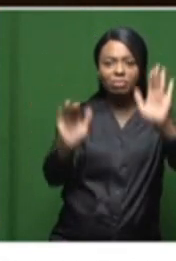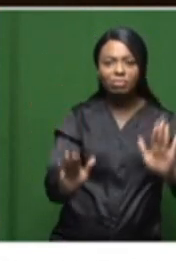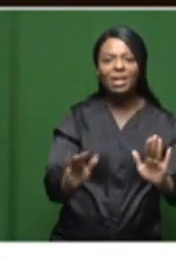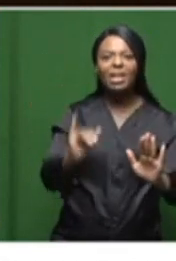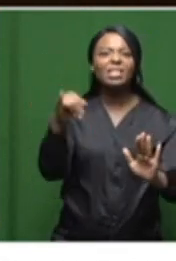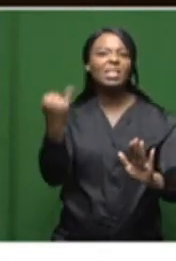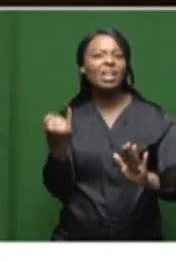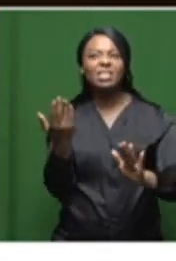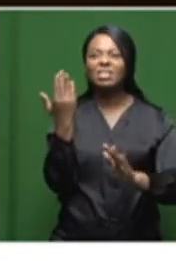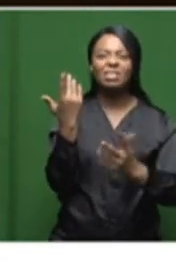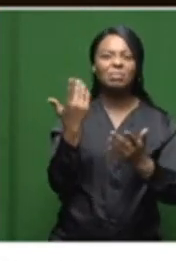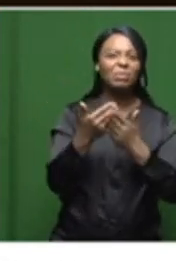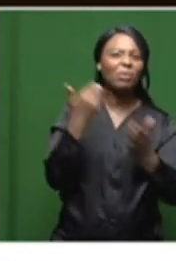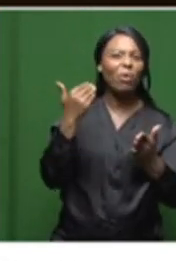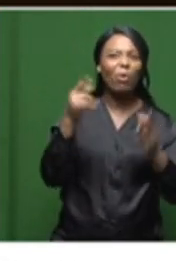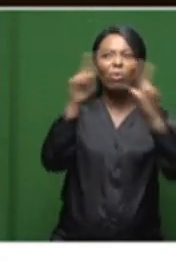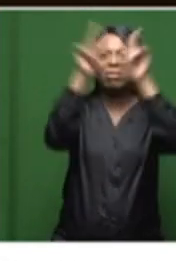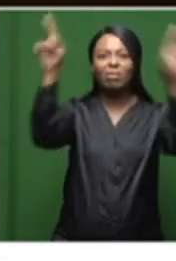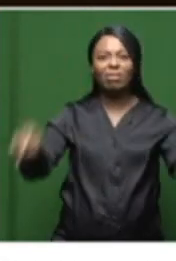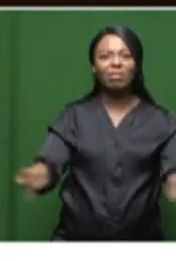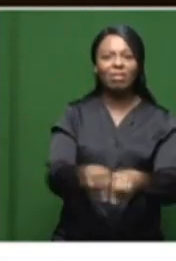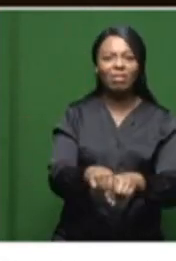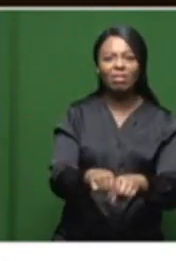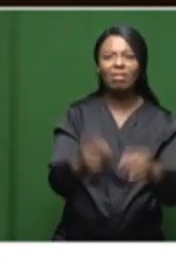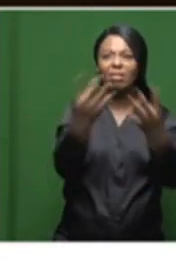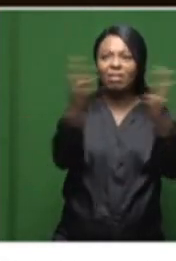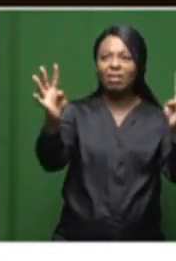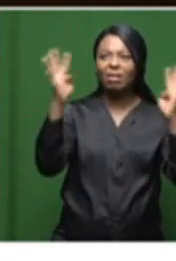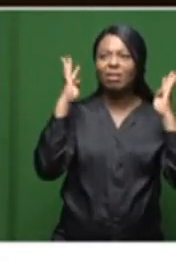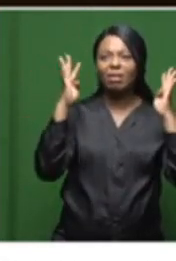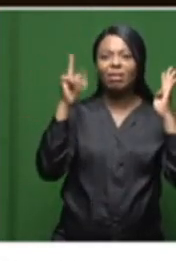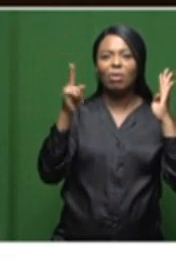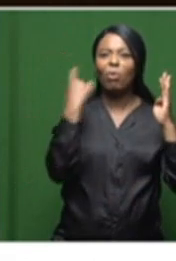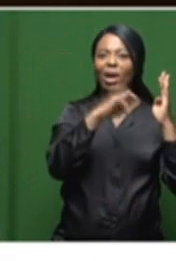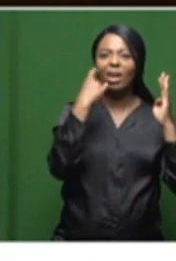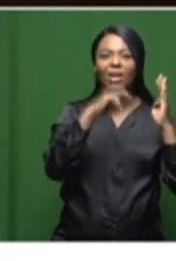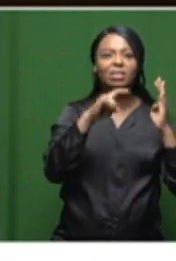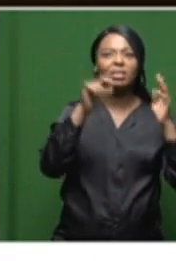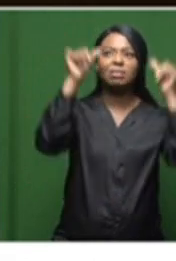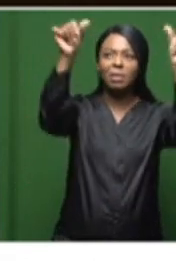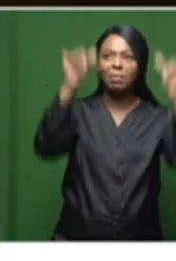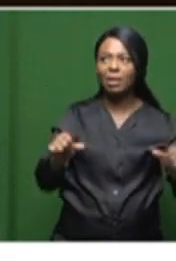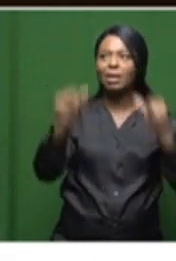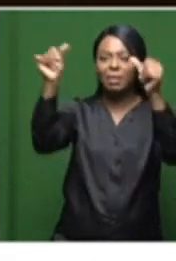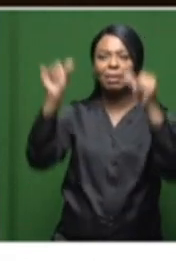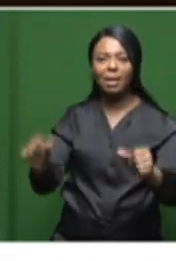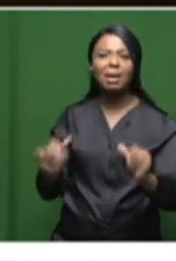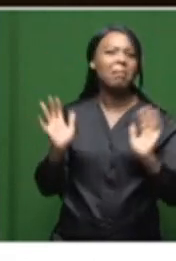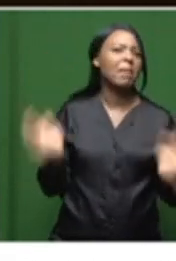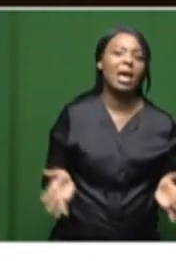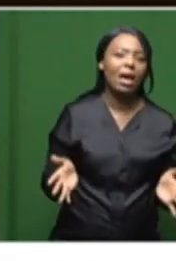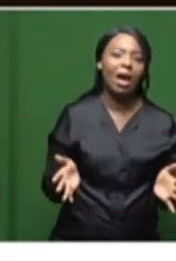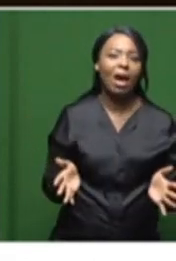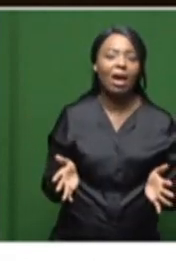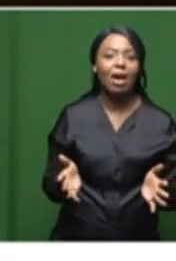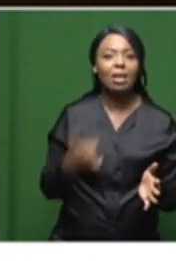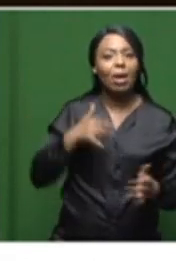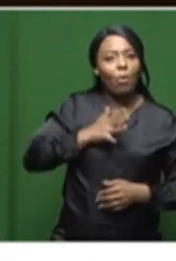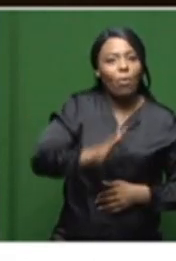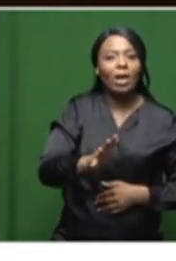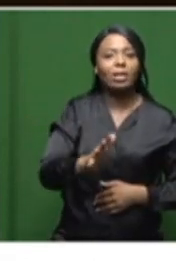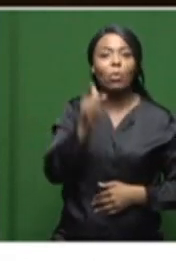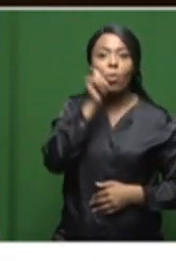walls, like just a square box with white walls and artwork. I wanted to create a feeling of home,